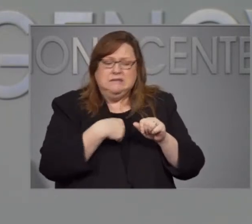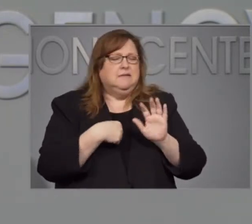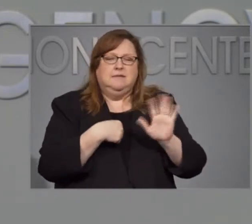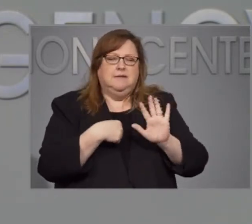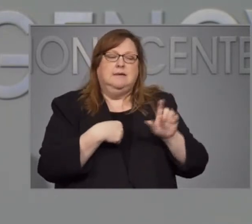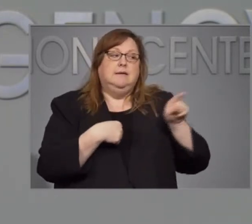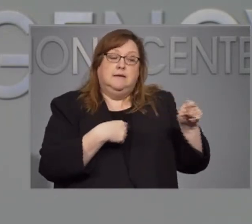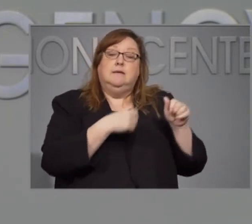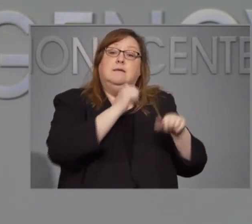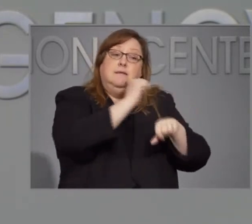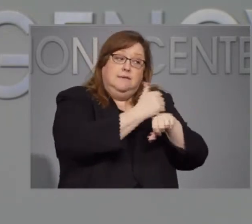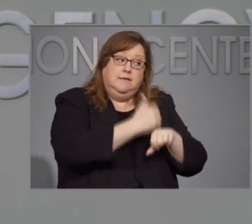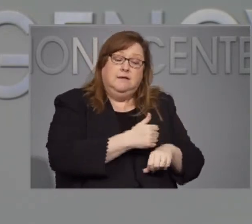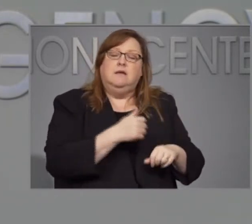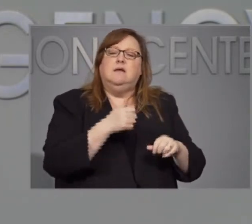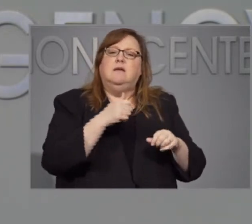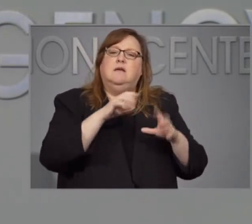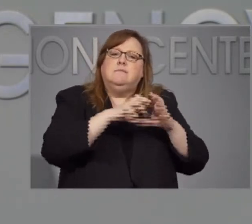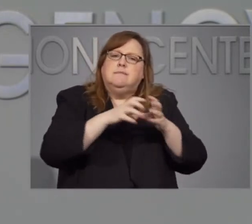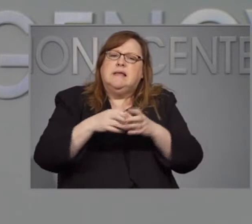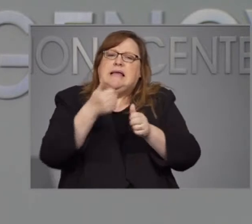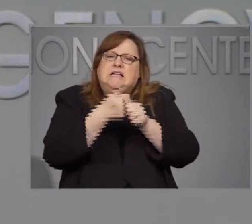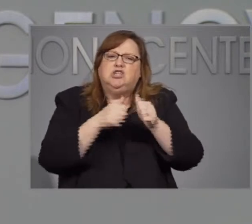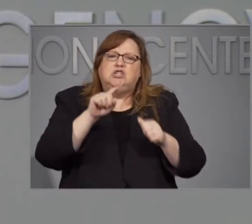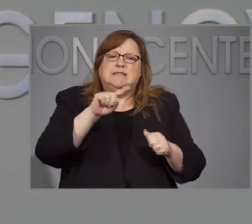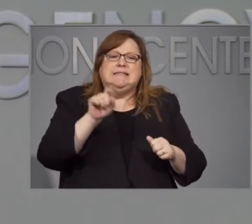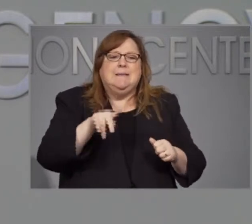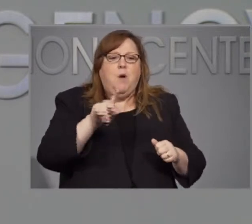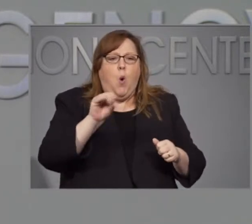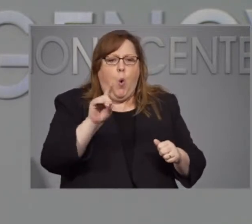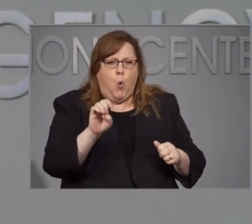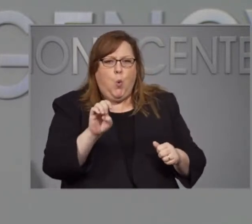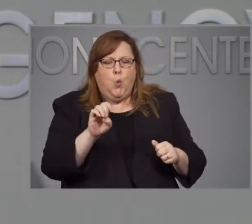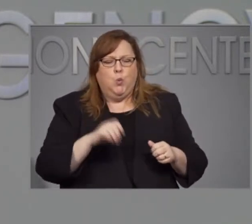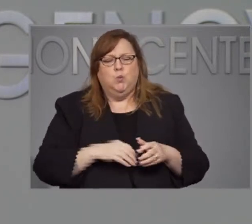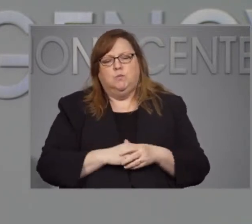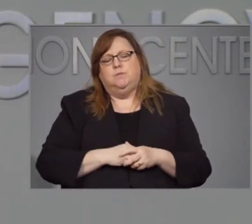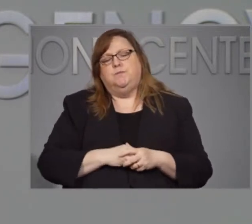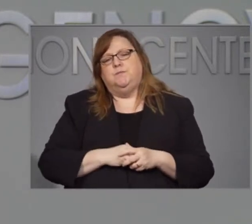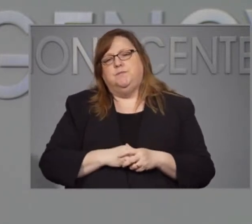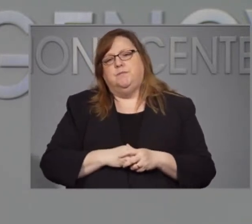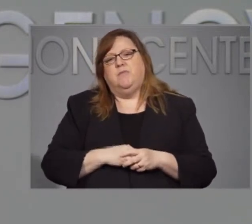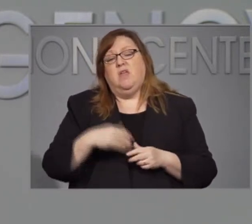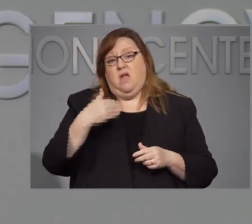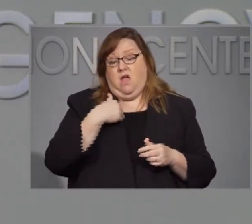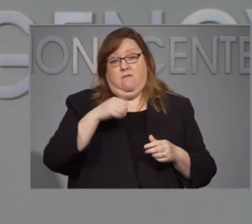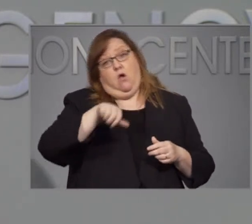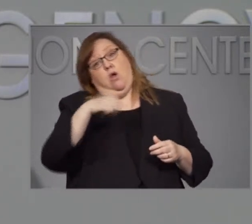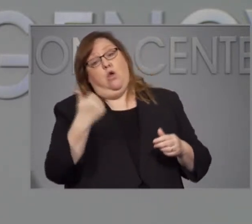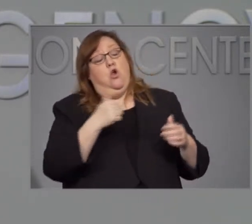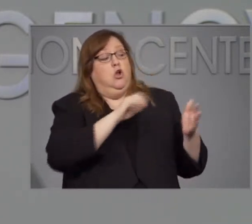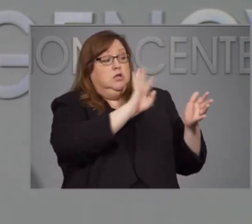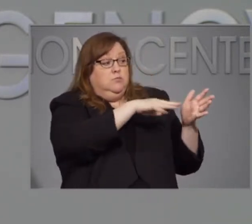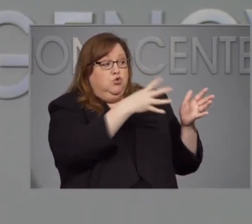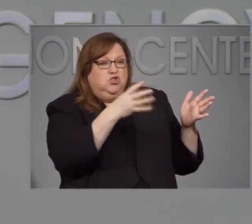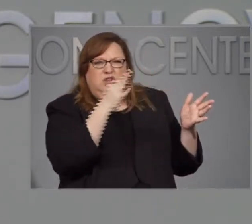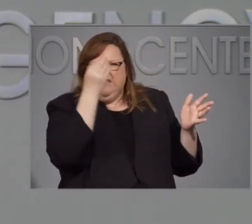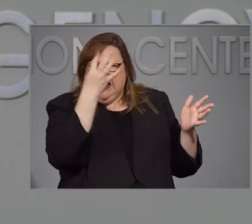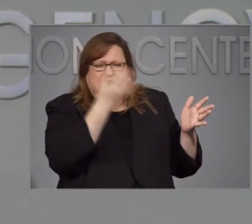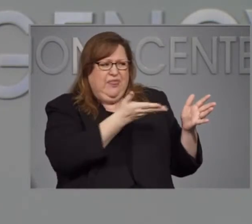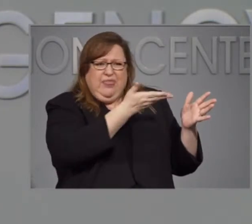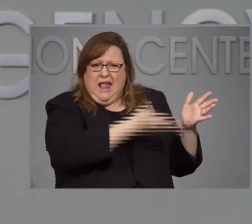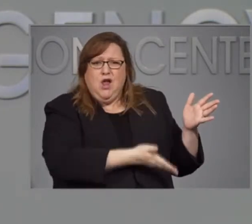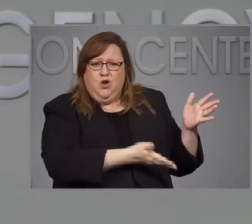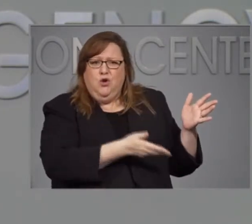week posted line level data as well. It's de-identified, but they're now spreadsheets of data if you want to look through them. So there's a